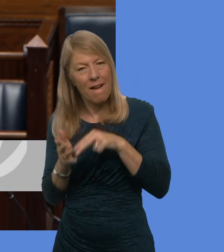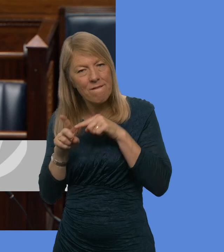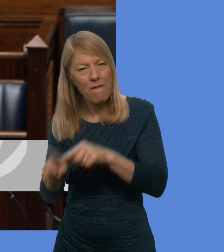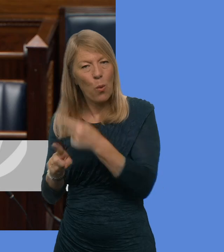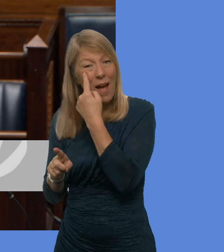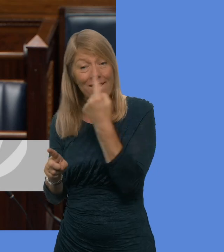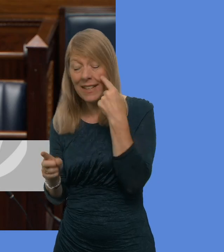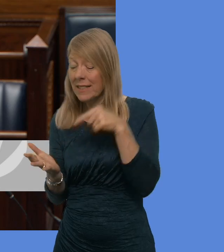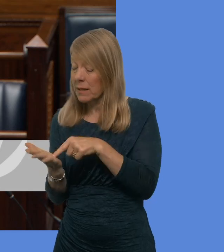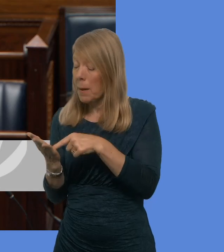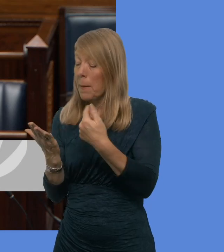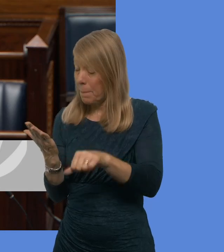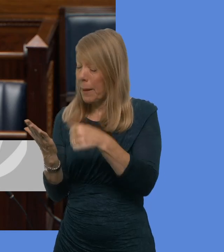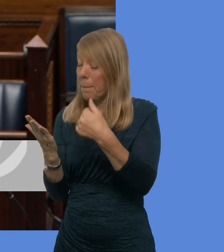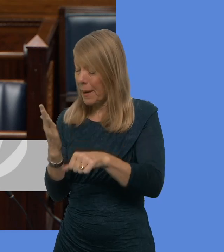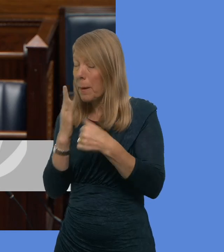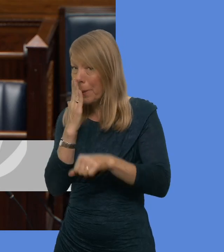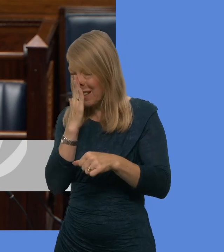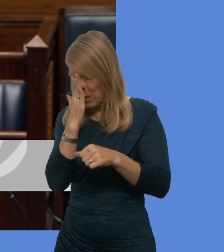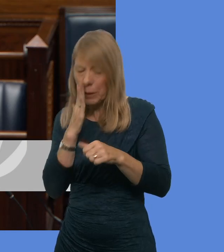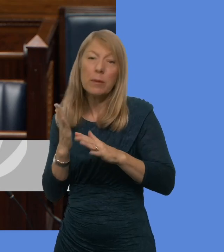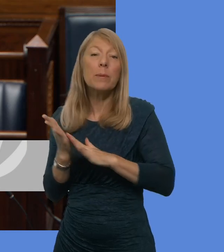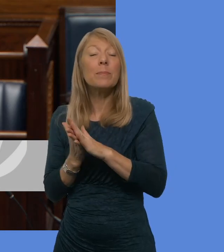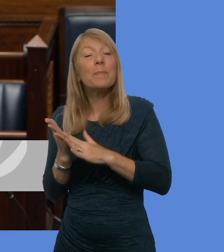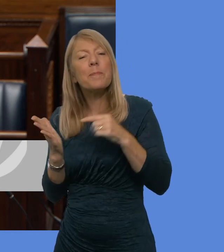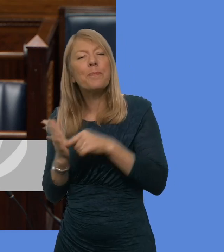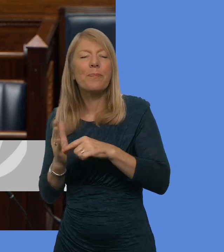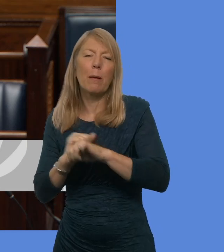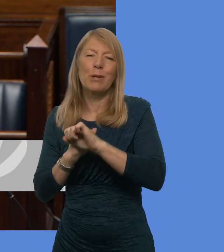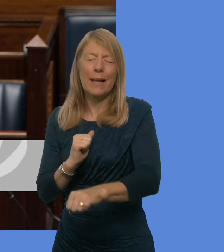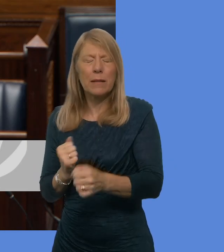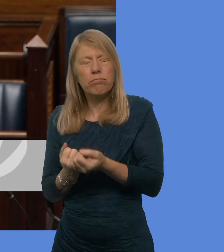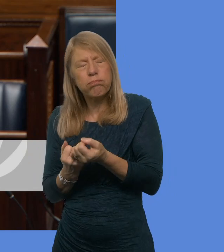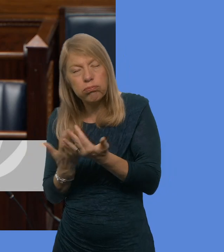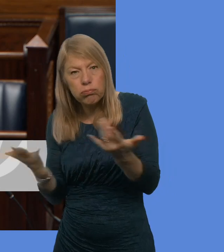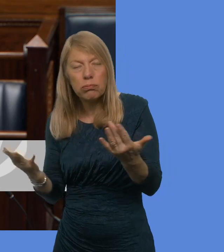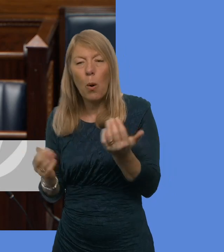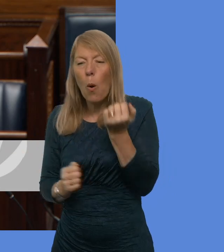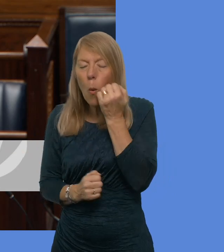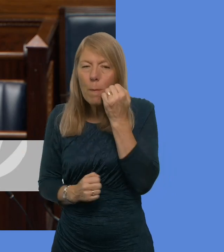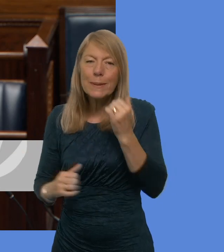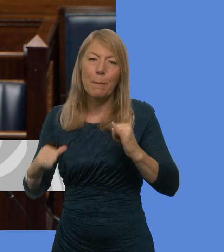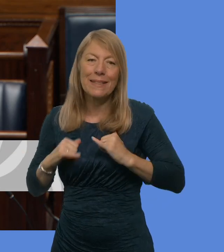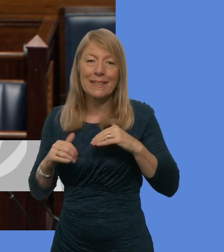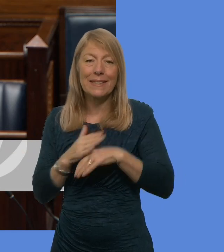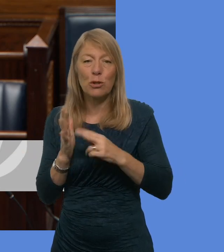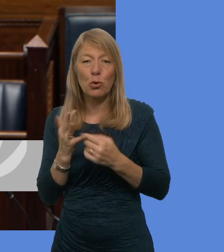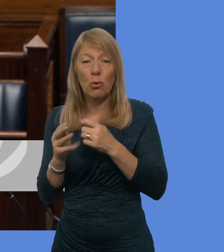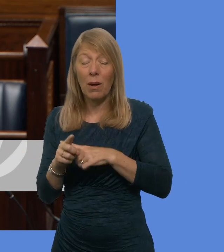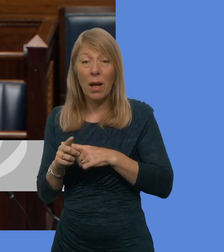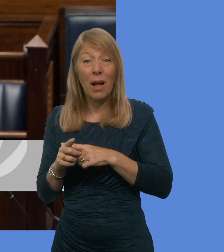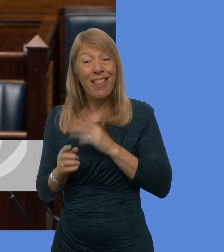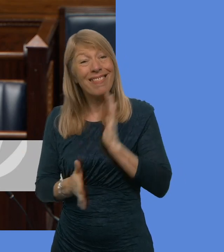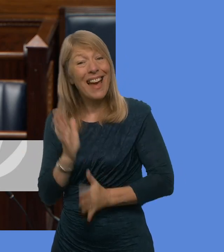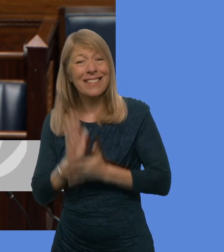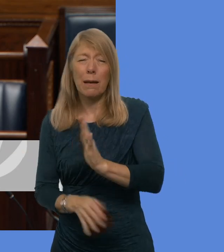as a result of carrying it out, we protected thousands of homes and thousands of businesses in Newry. Now, is more need to be done? Of course it